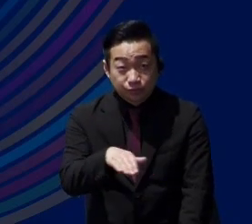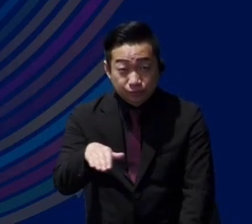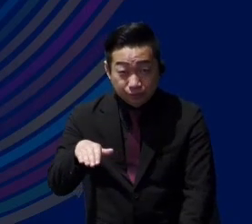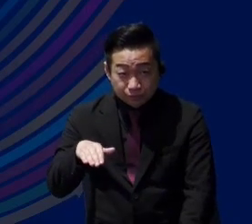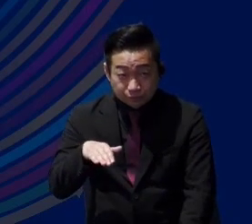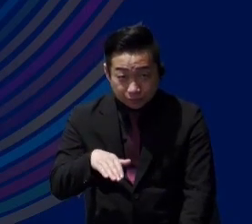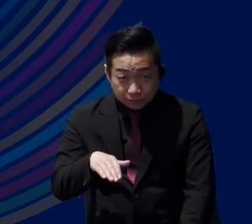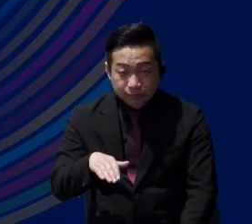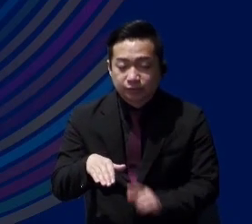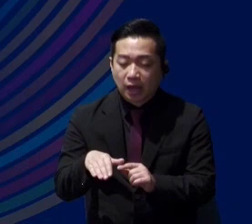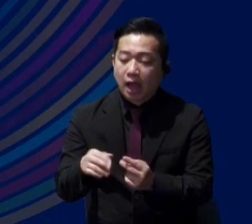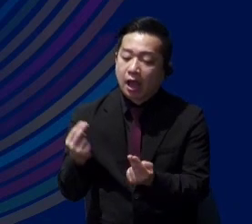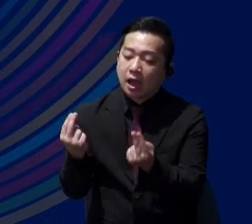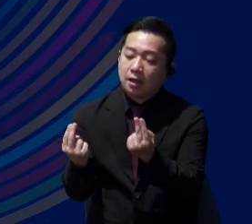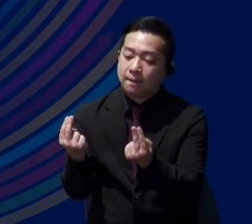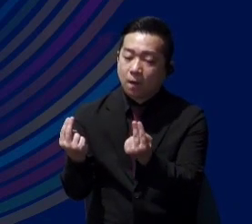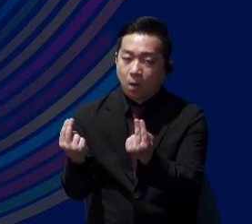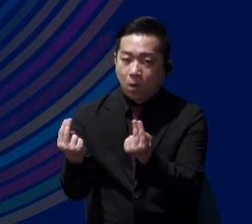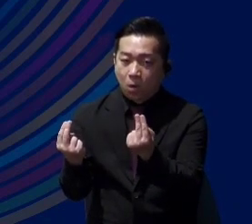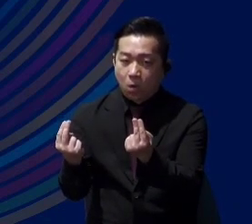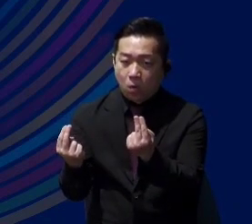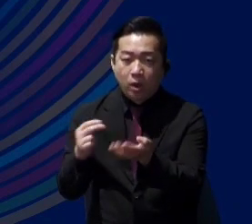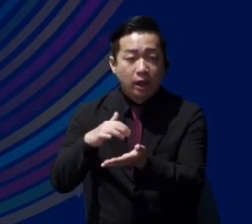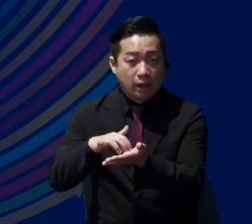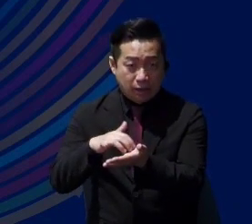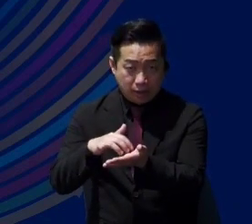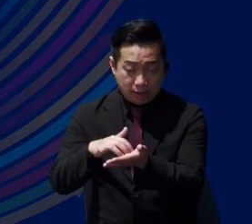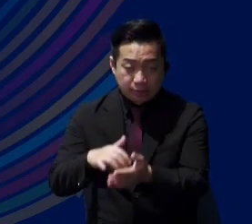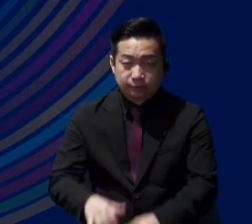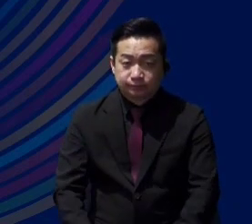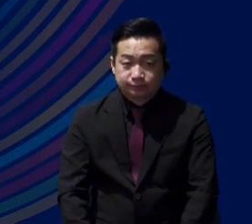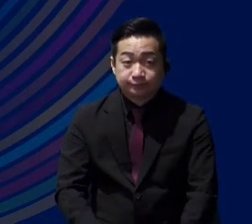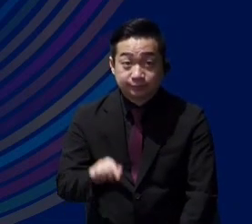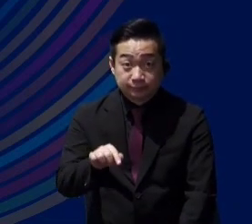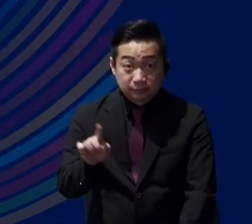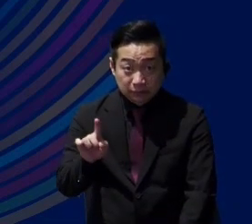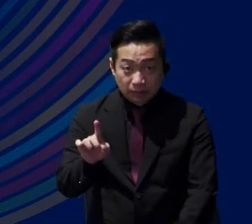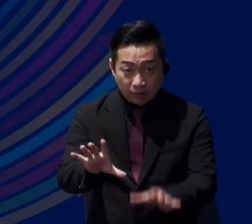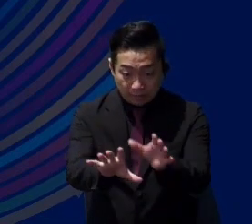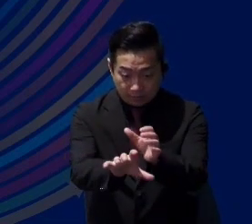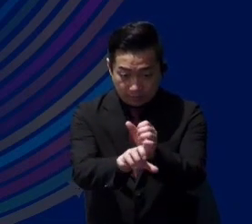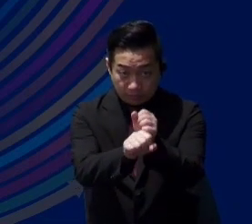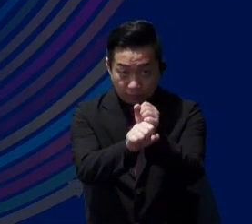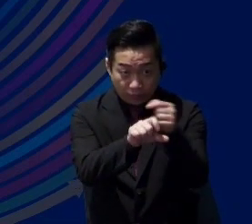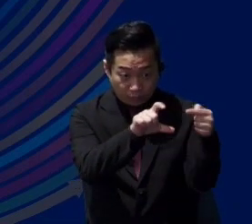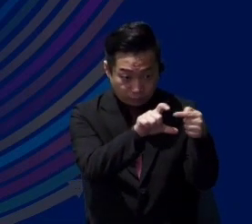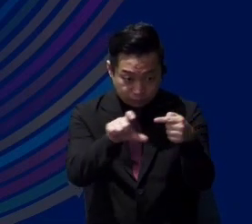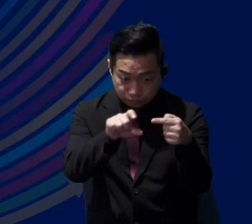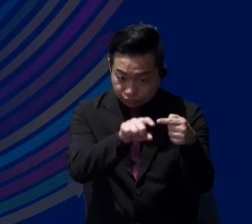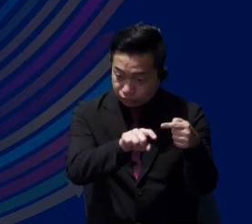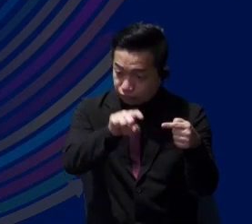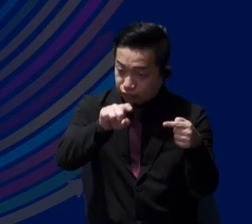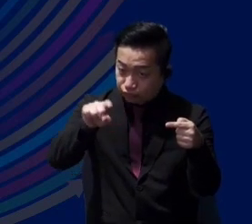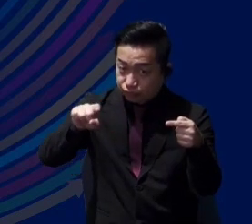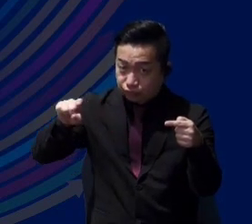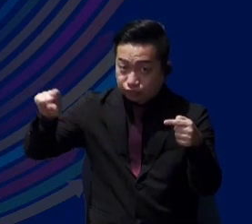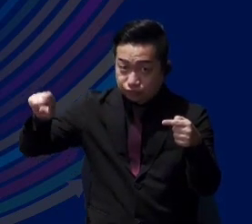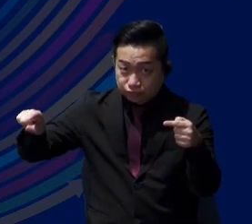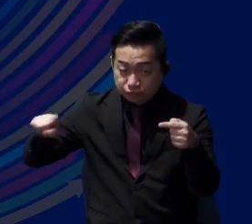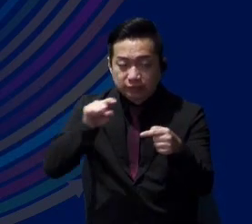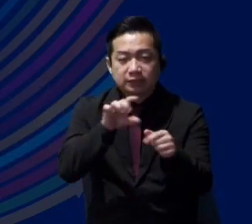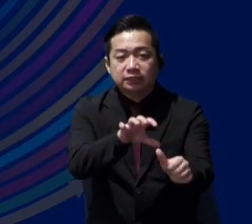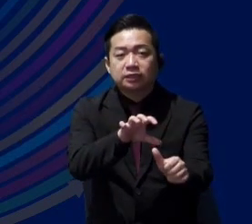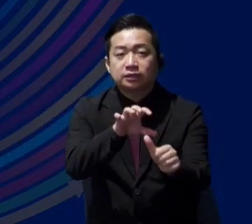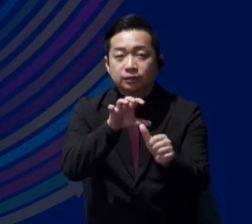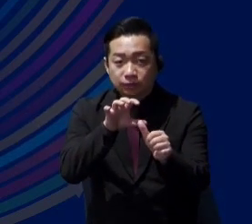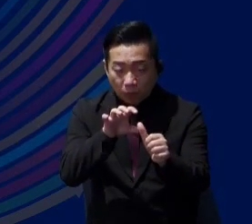standardized life table. How we calculate a standardized life table? We calculate a standardized